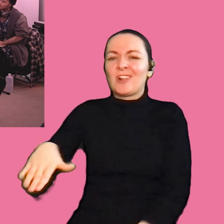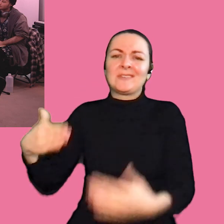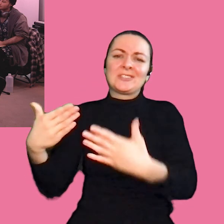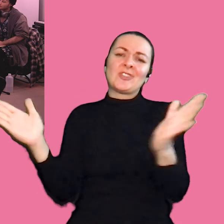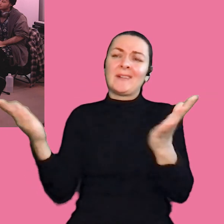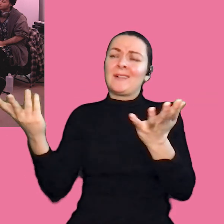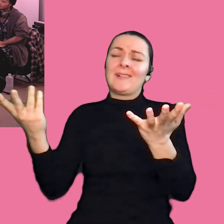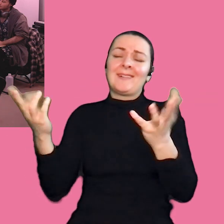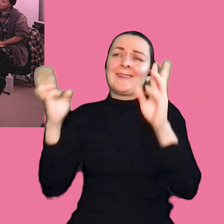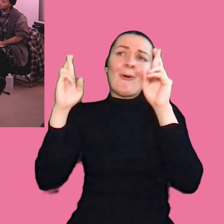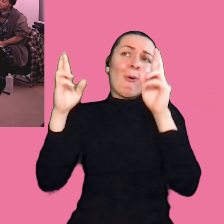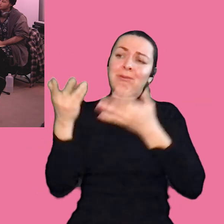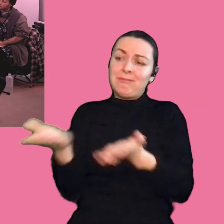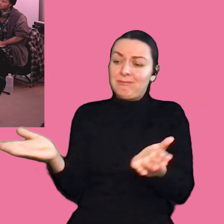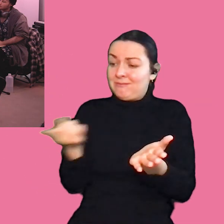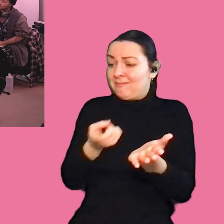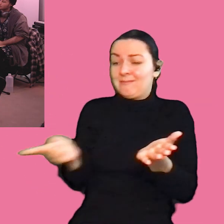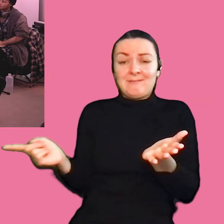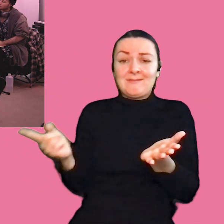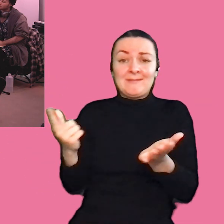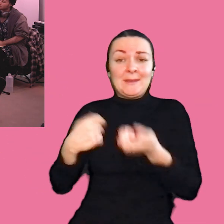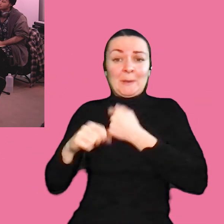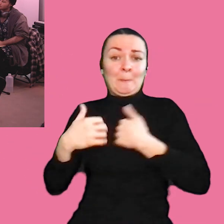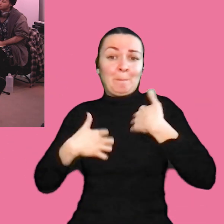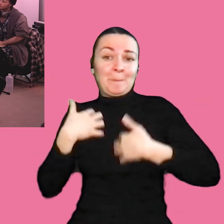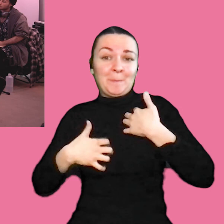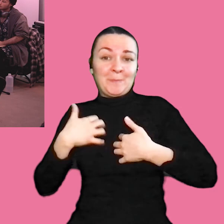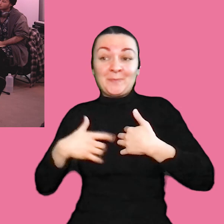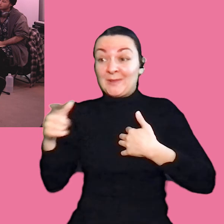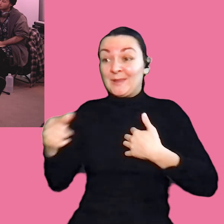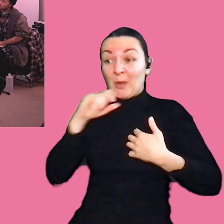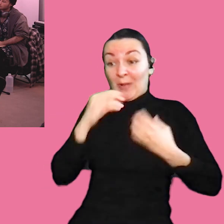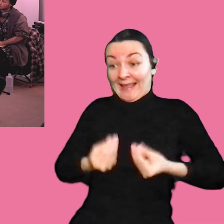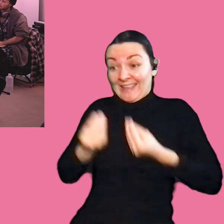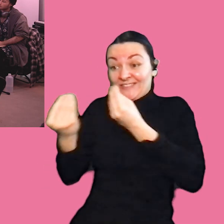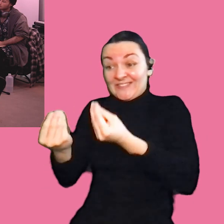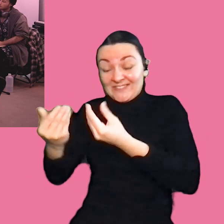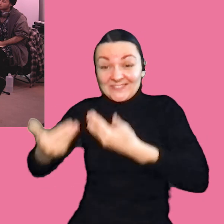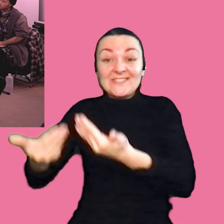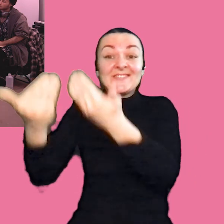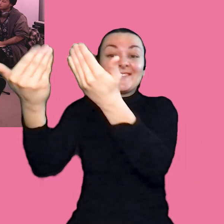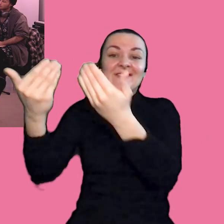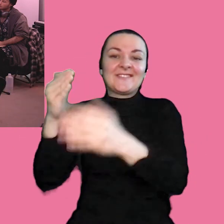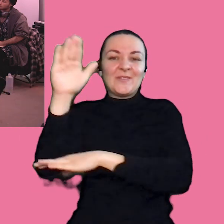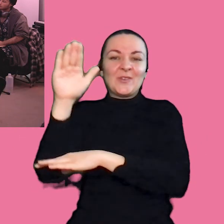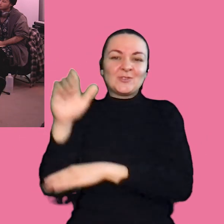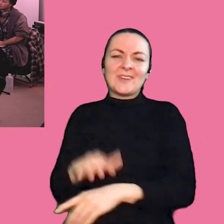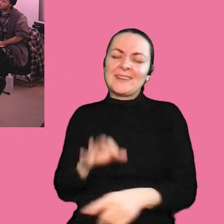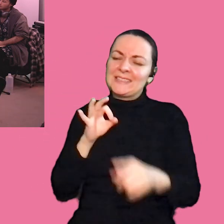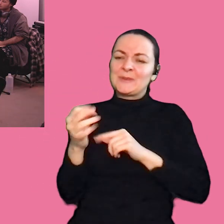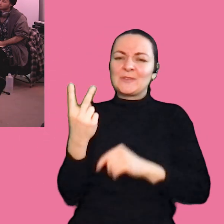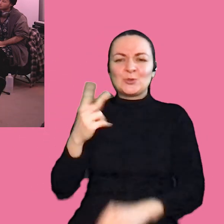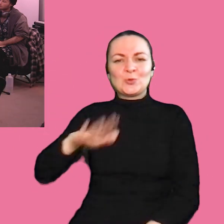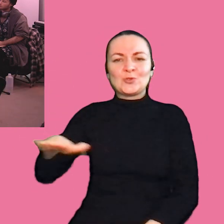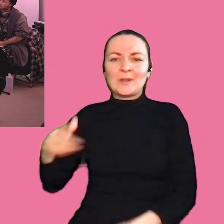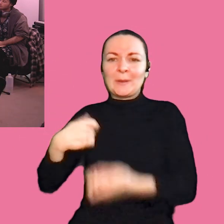children in general are the thing that give me hope and give me motivation to be you're going to inherit this. So specifically the 2